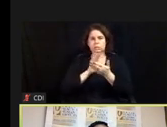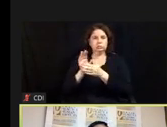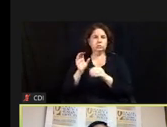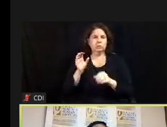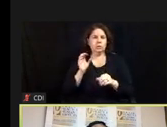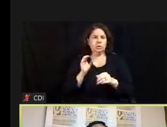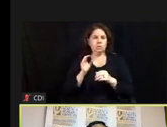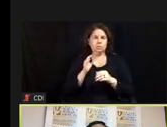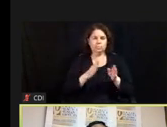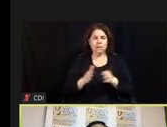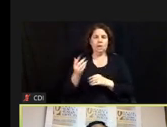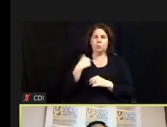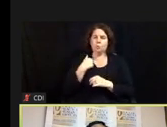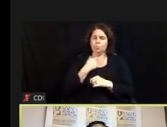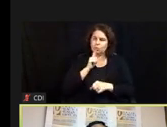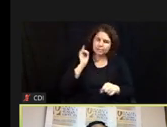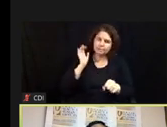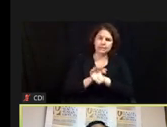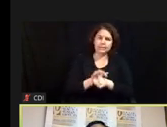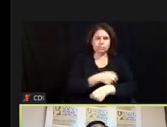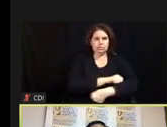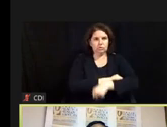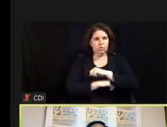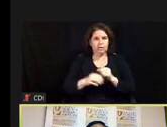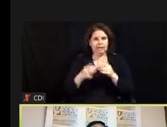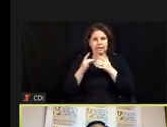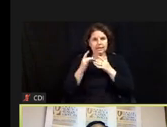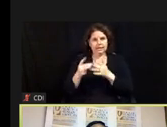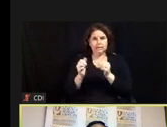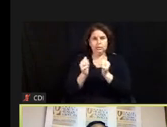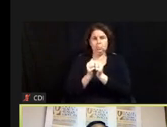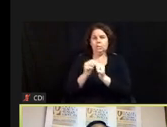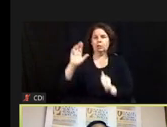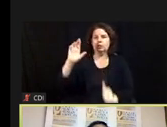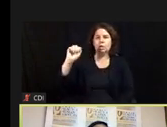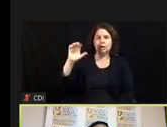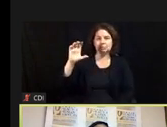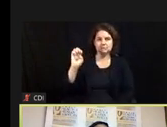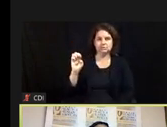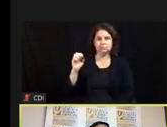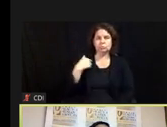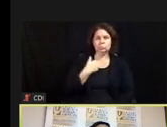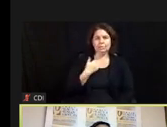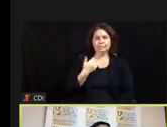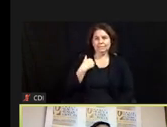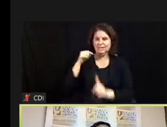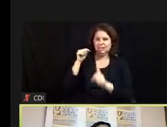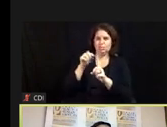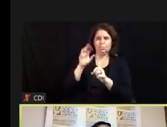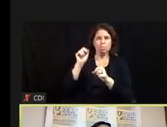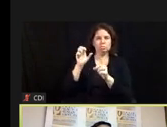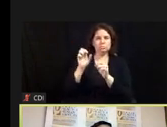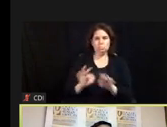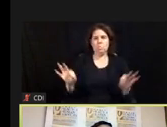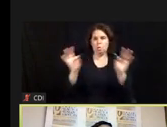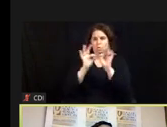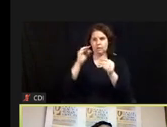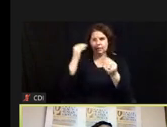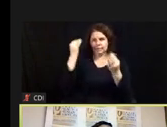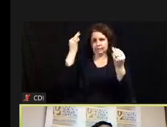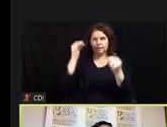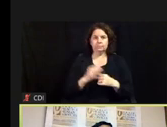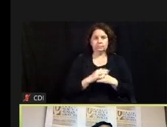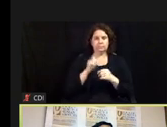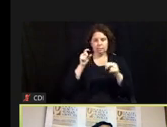race. We believe that is critical throughout COVID, that we stay focused on our equity challenges